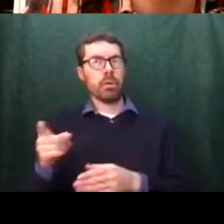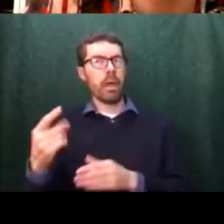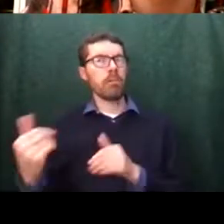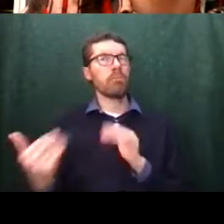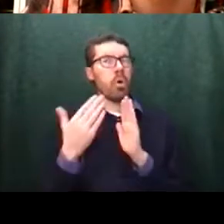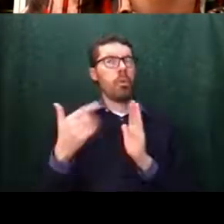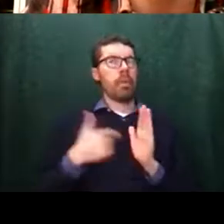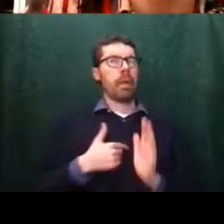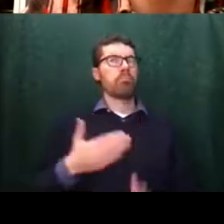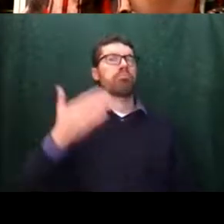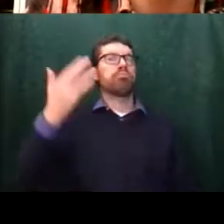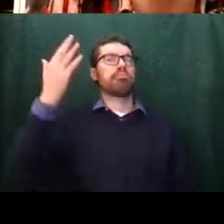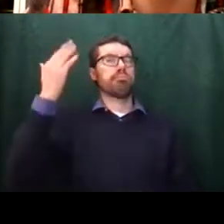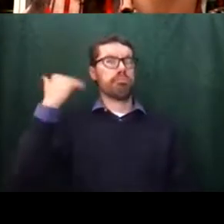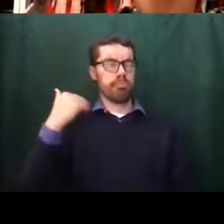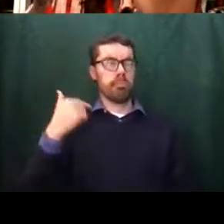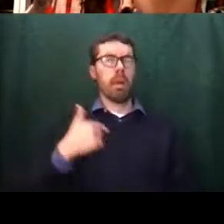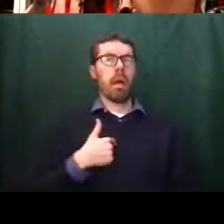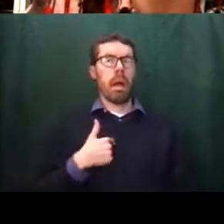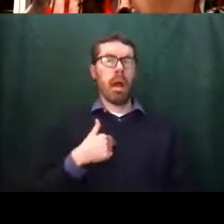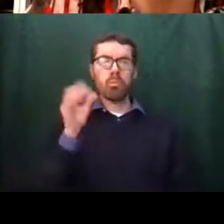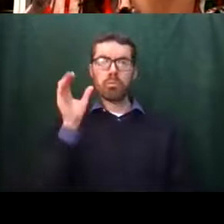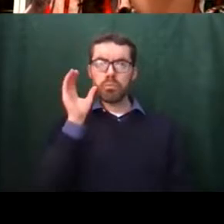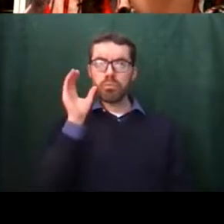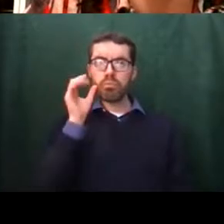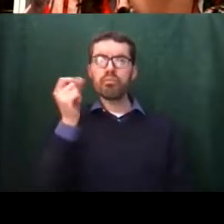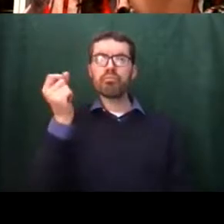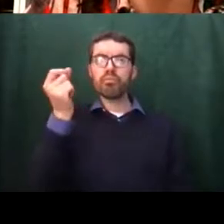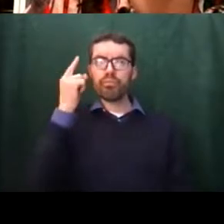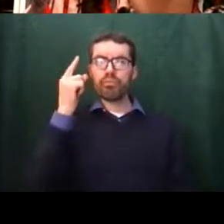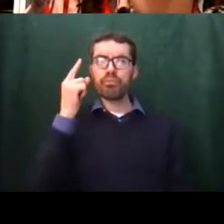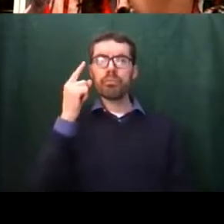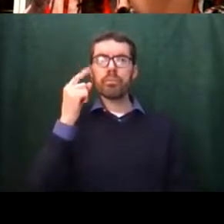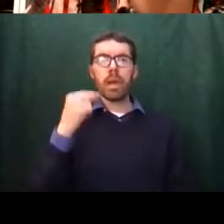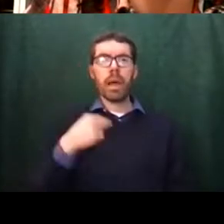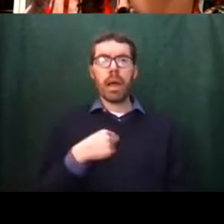about this, and I understand, and I really